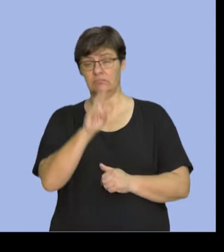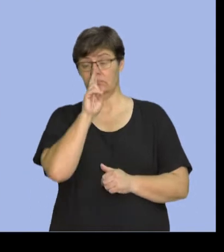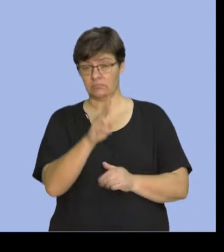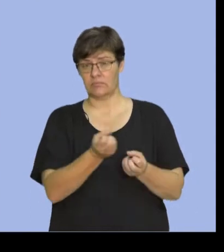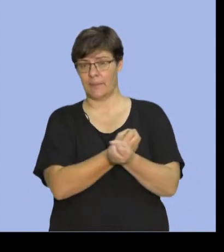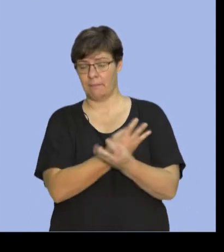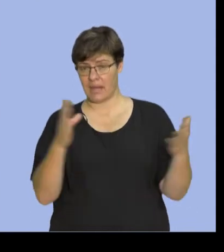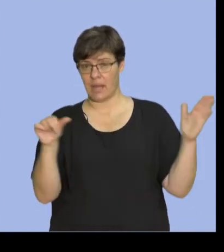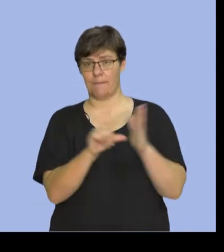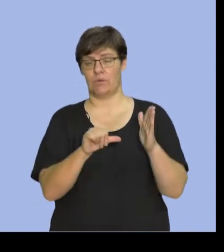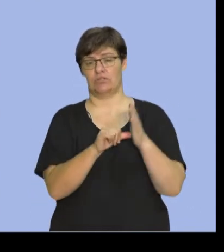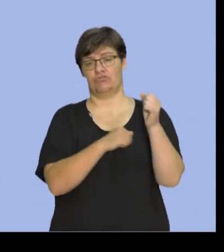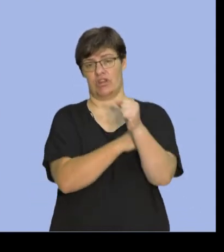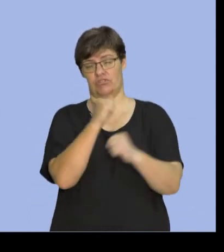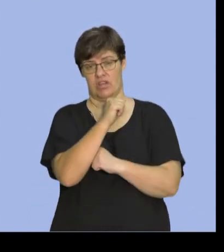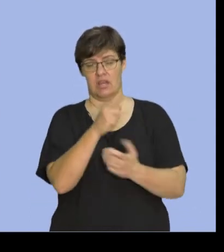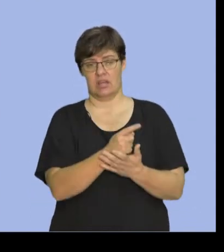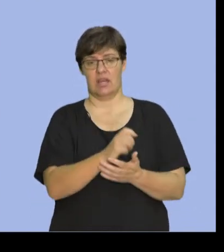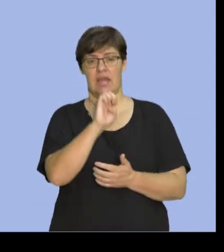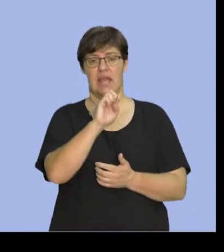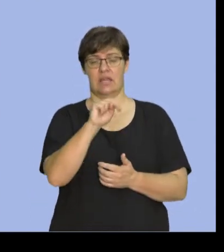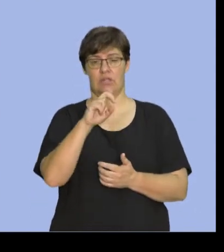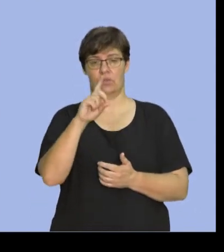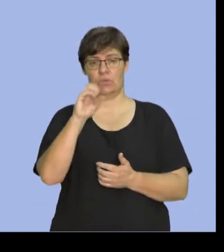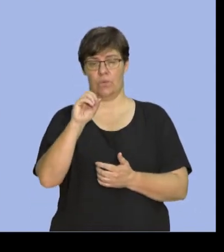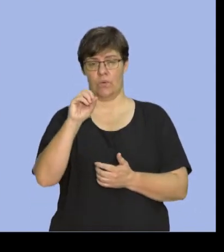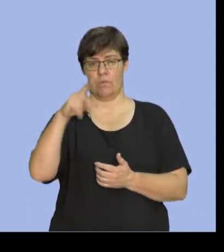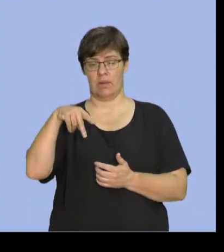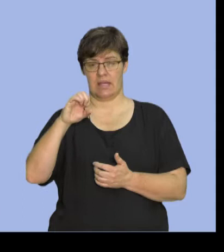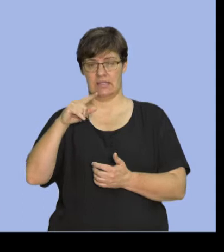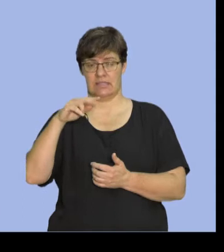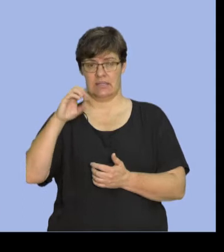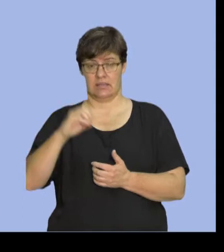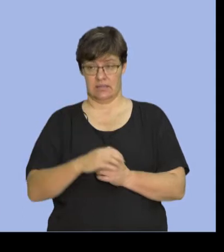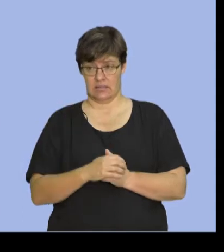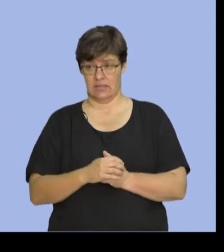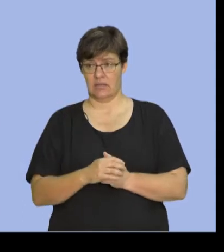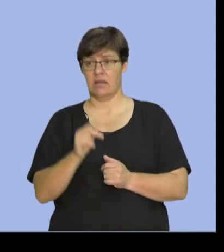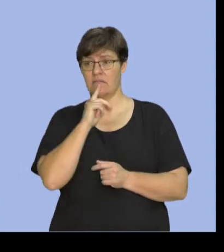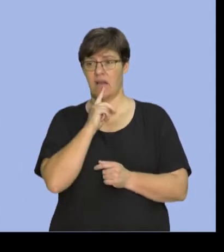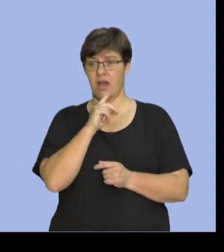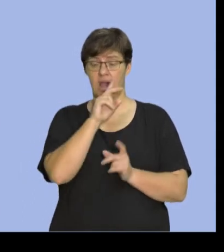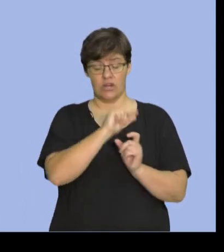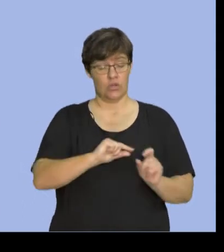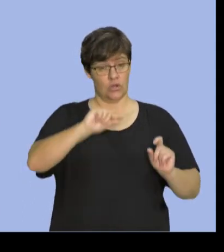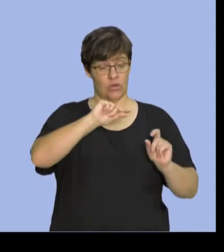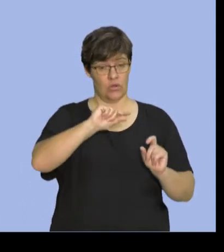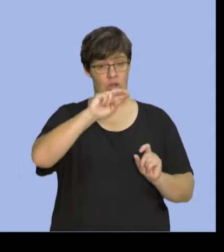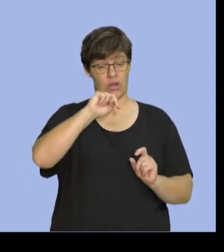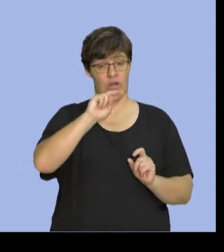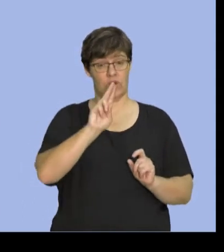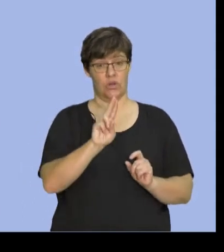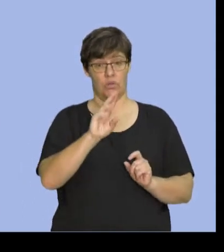many important structures like the endoplasmic reticulum, which brings the contents of the nucleus in